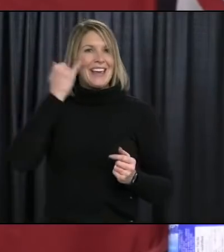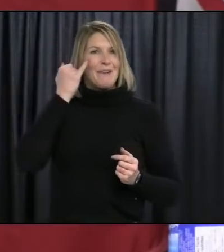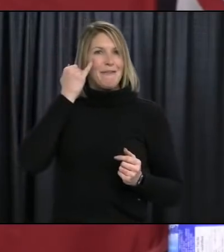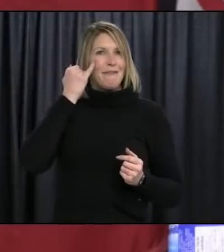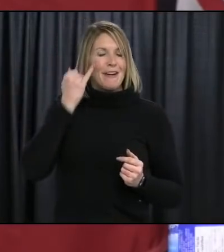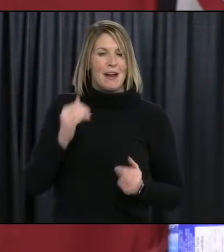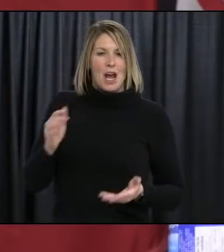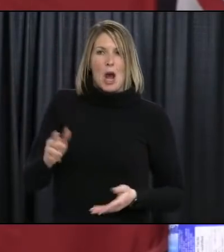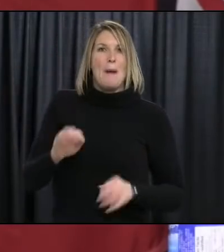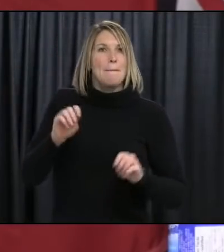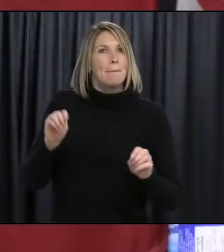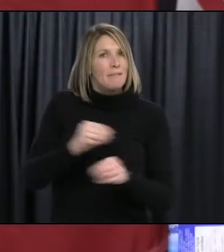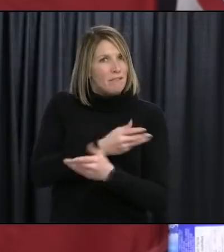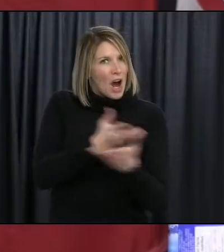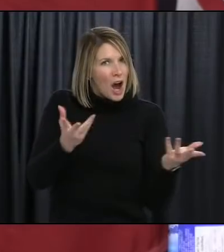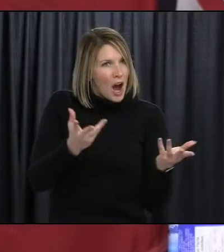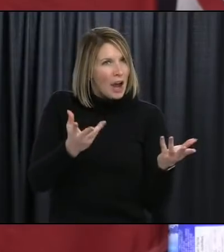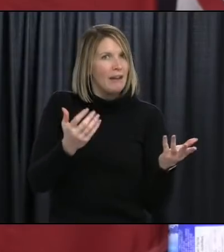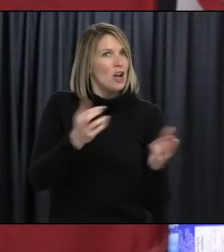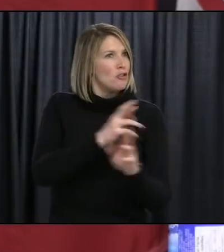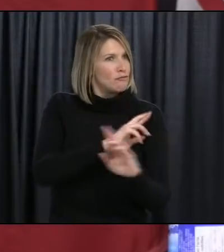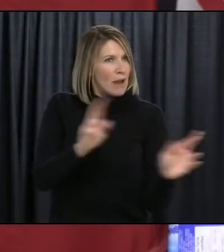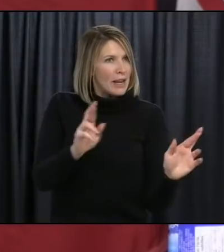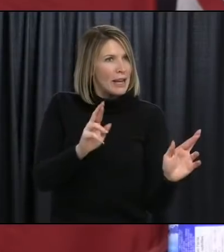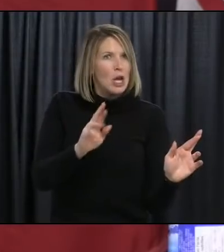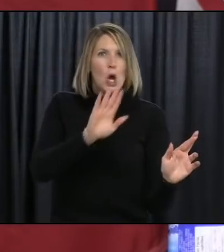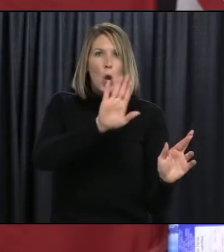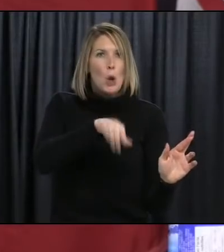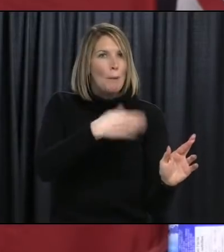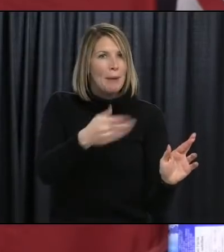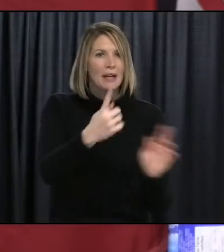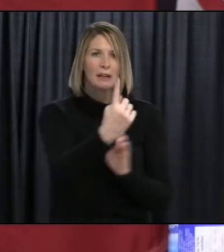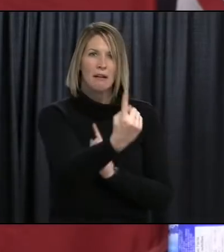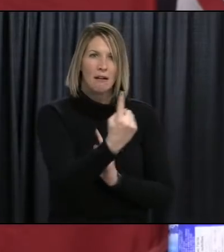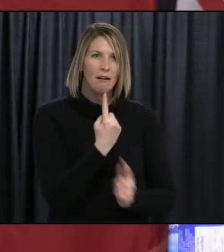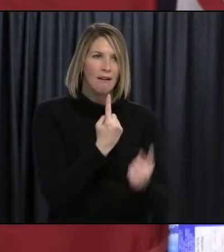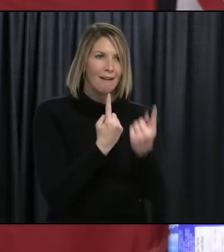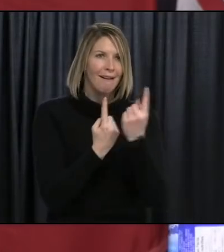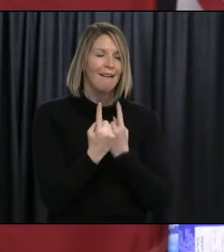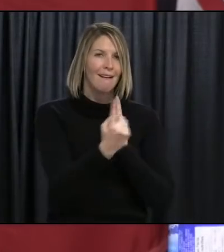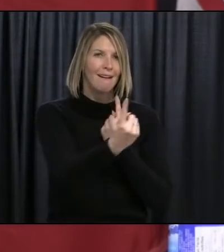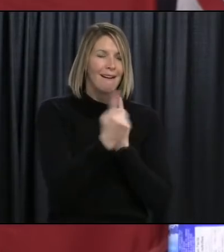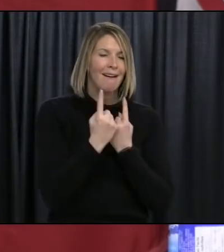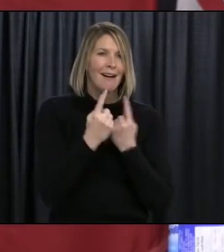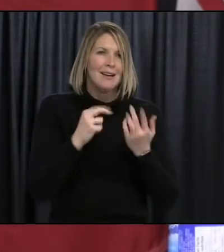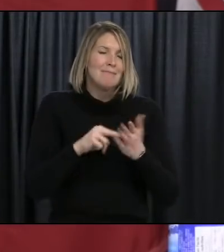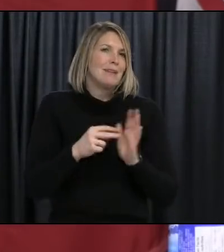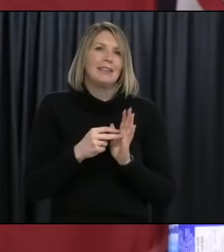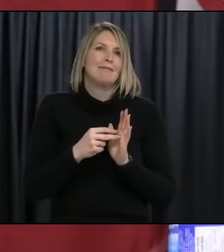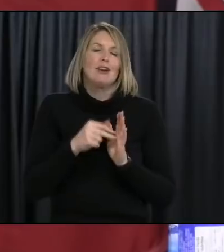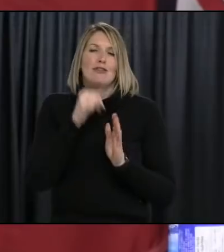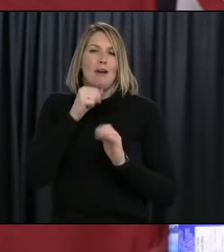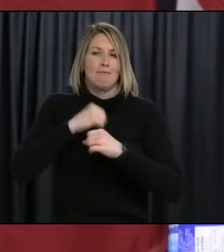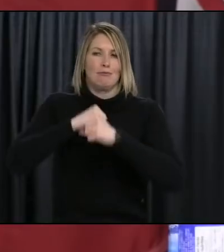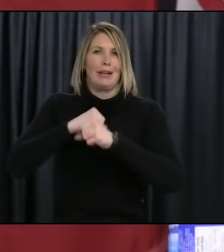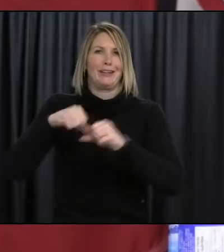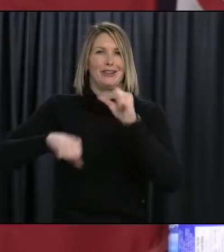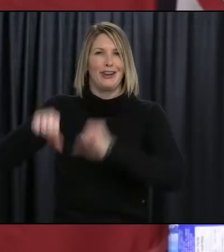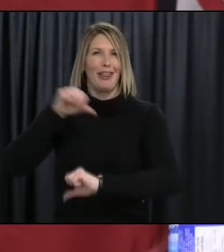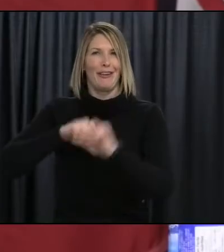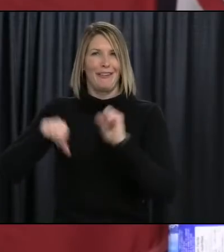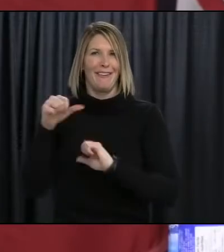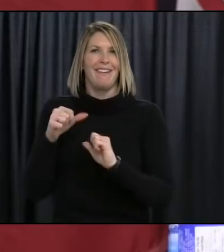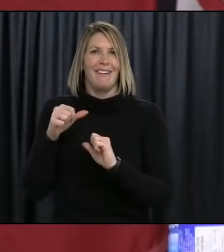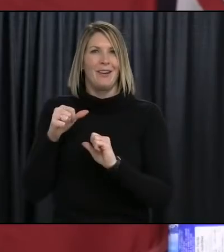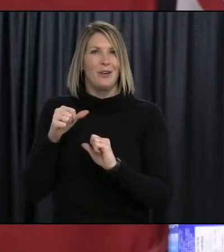And as the Premier and Dr. Fitzgerald have said, amongst those and foremost amongst those has been our travel restrictions. And